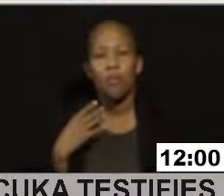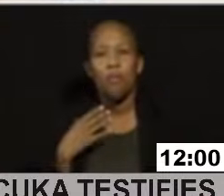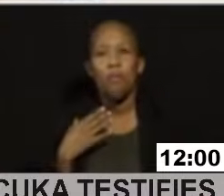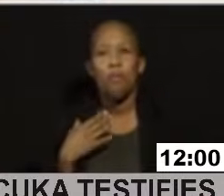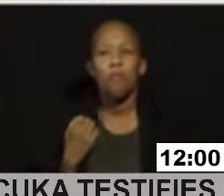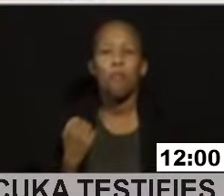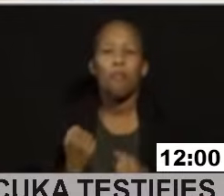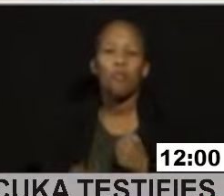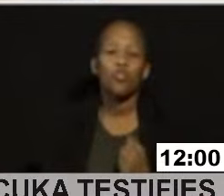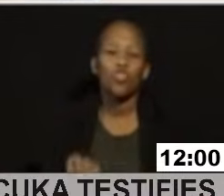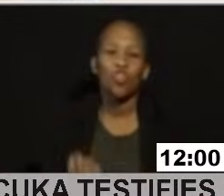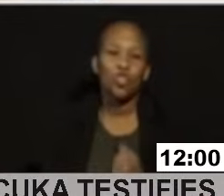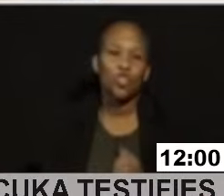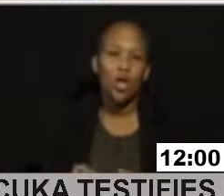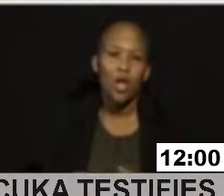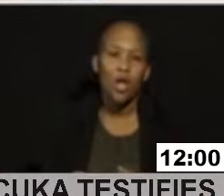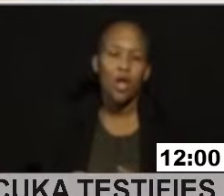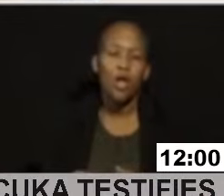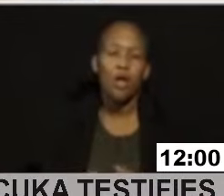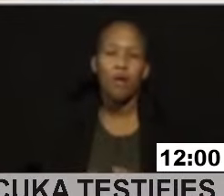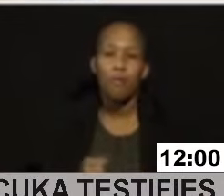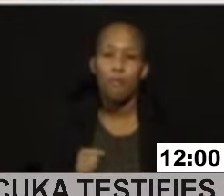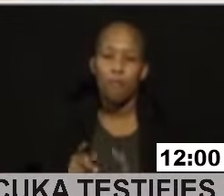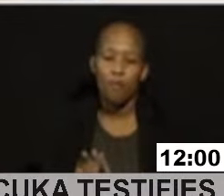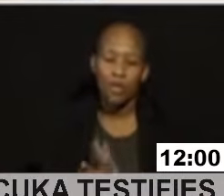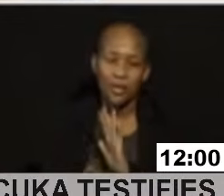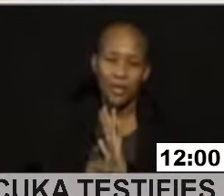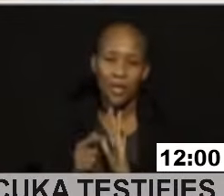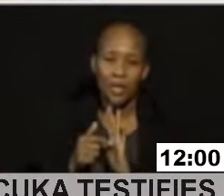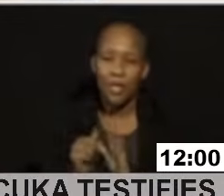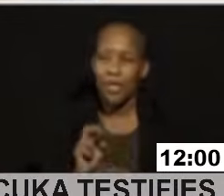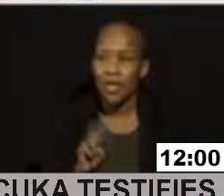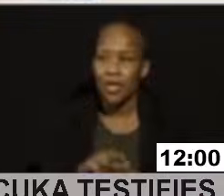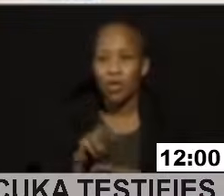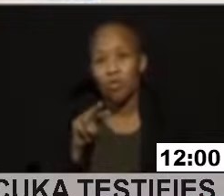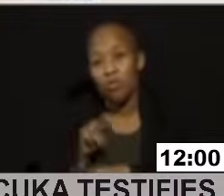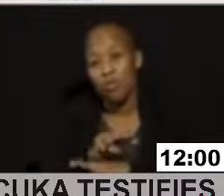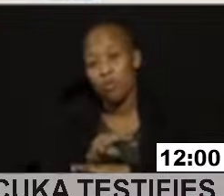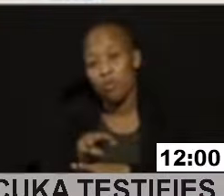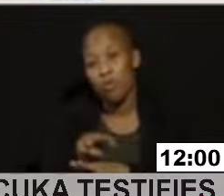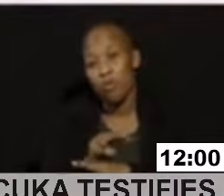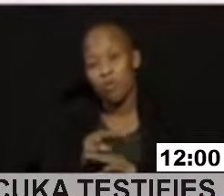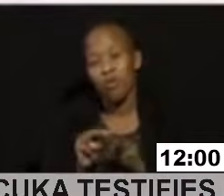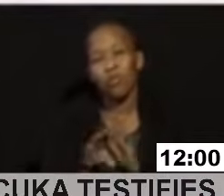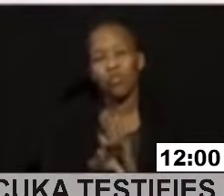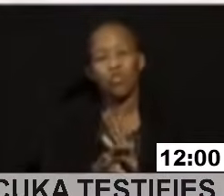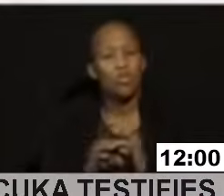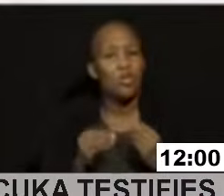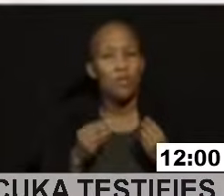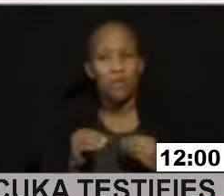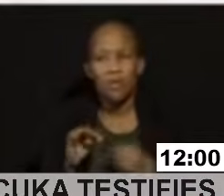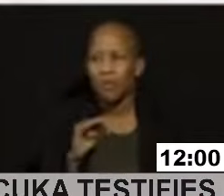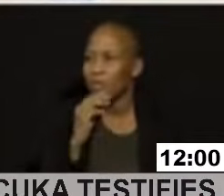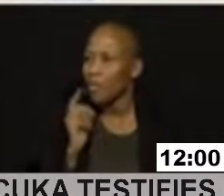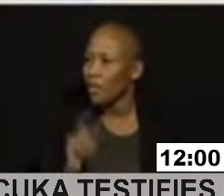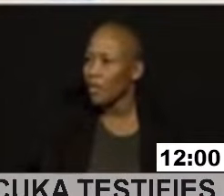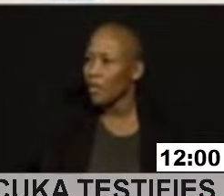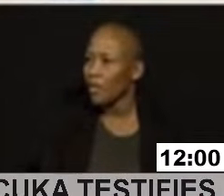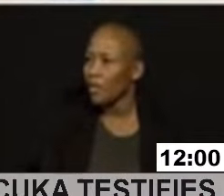prosecution policy which must be observed in the prosecution process. Now,